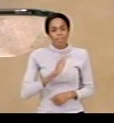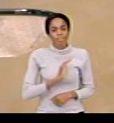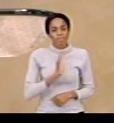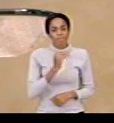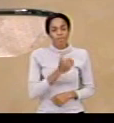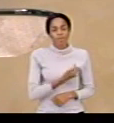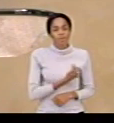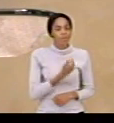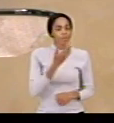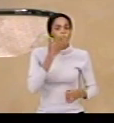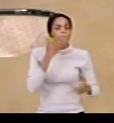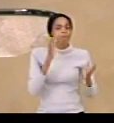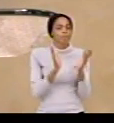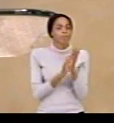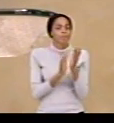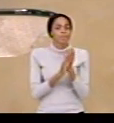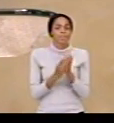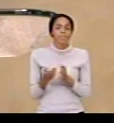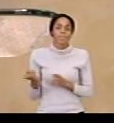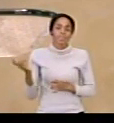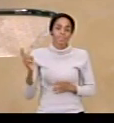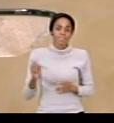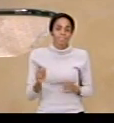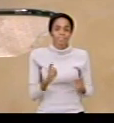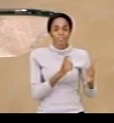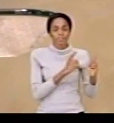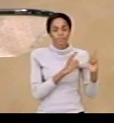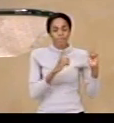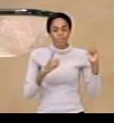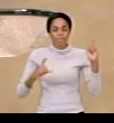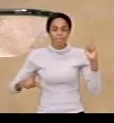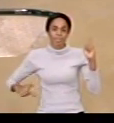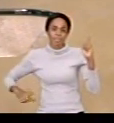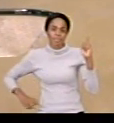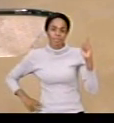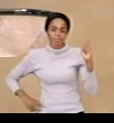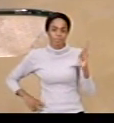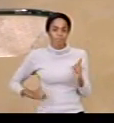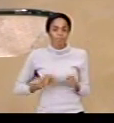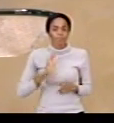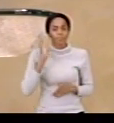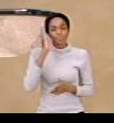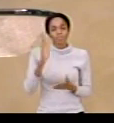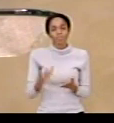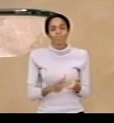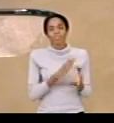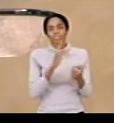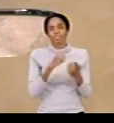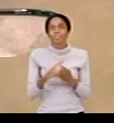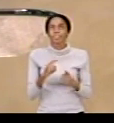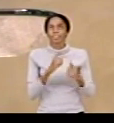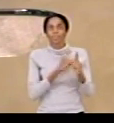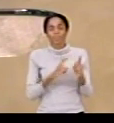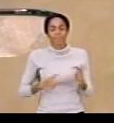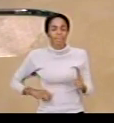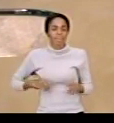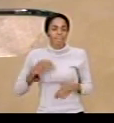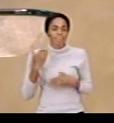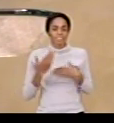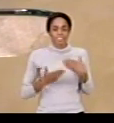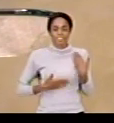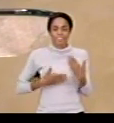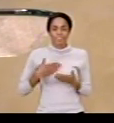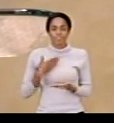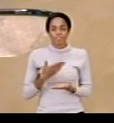my soul. Praise the Lord. I will sing unto the Lord